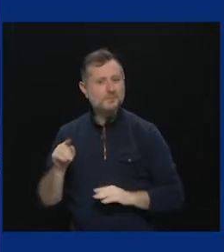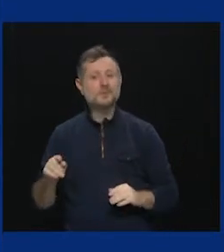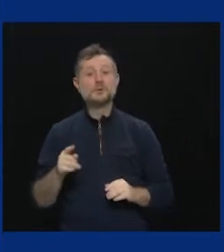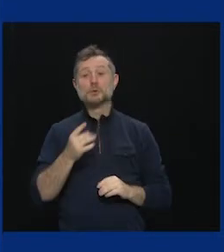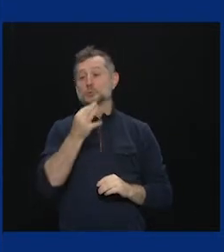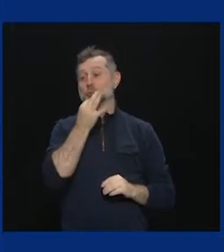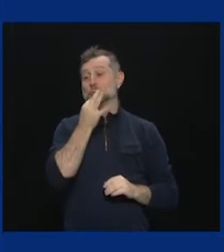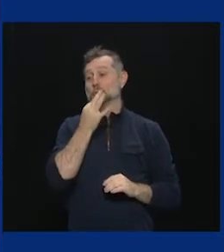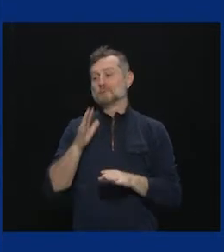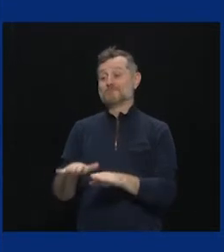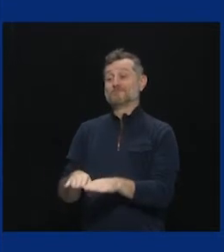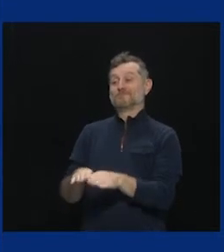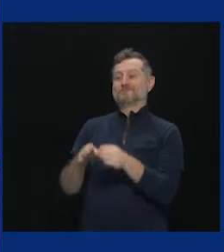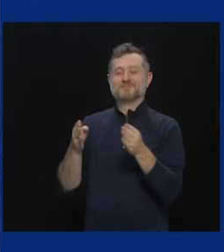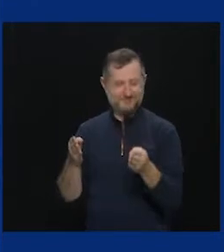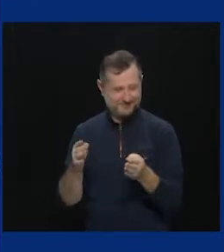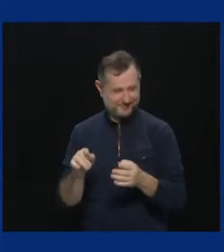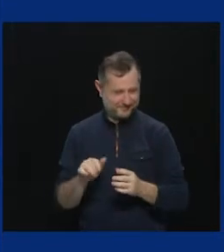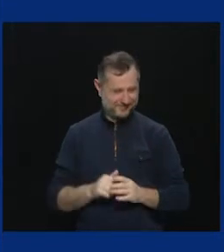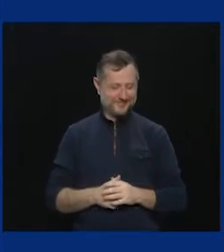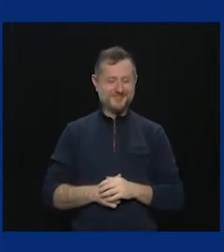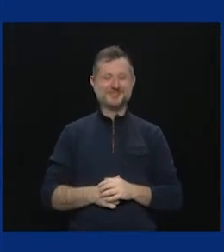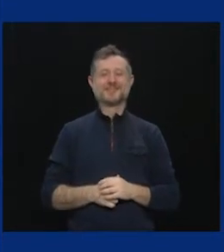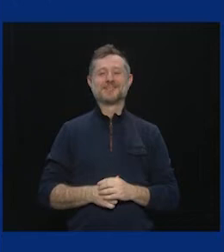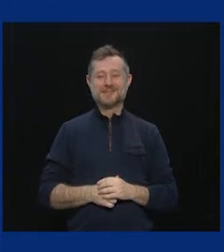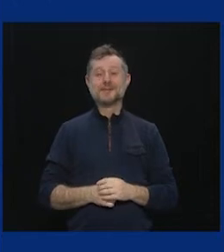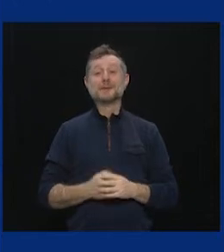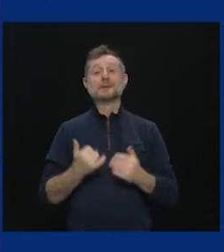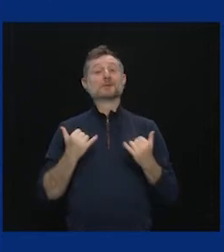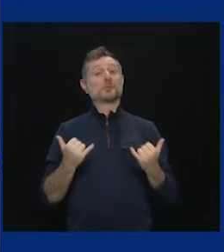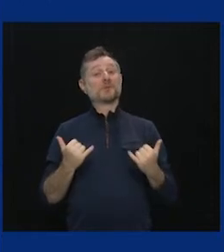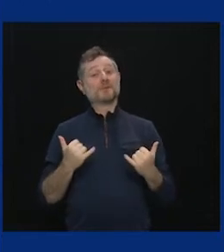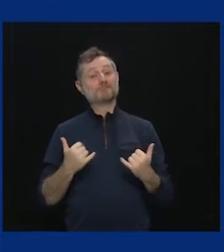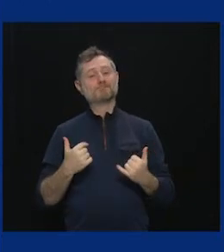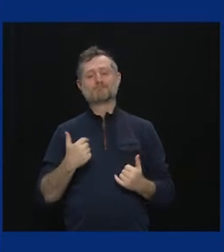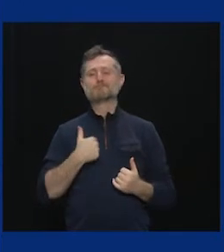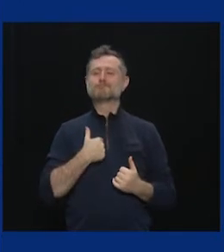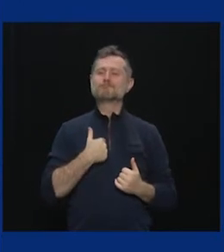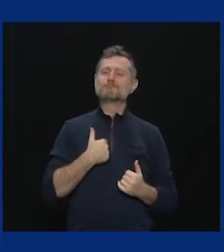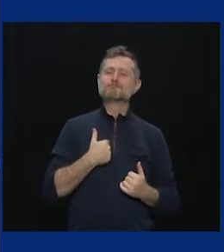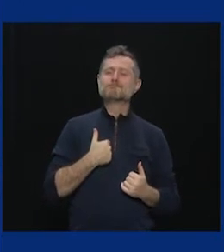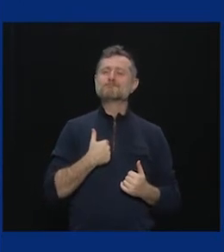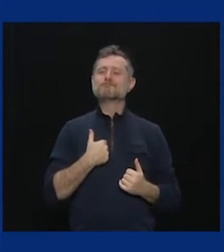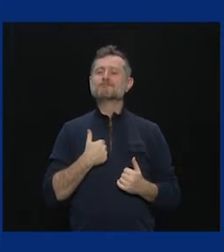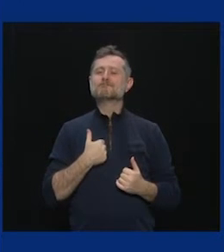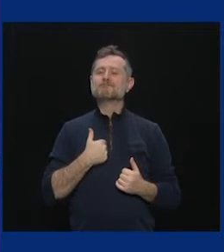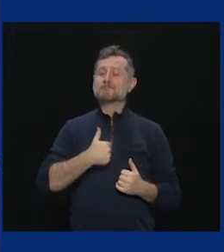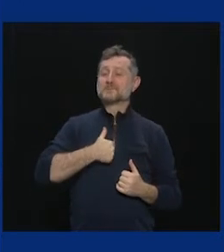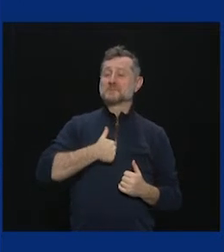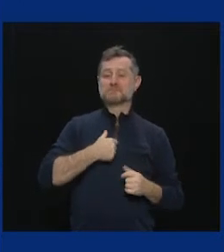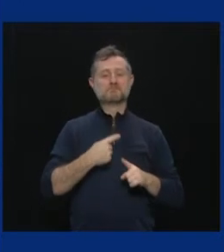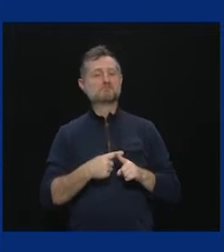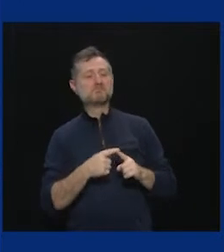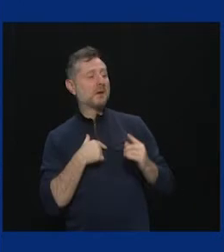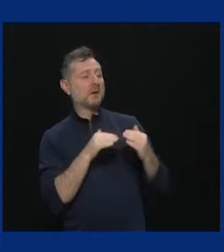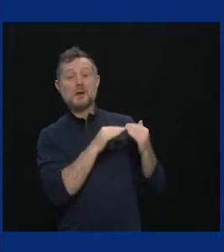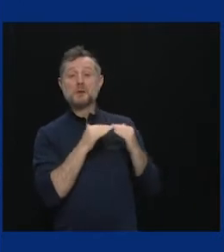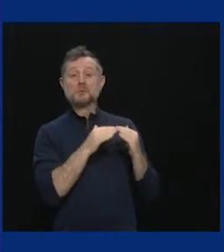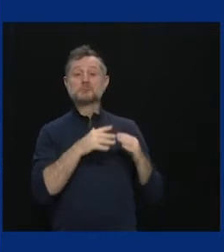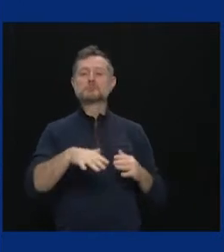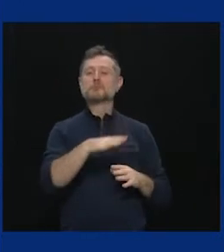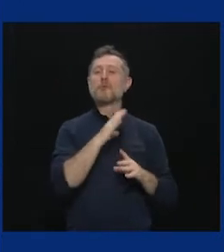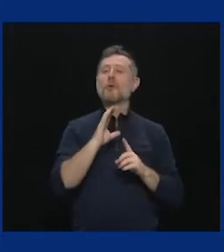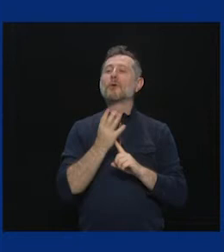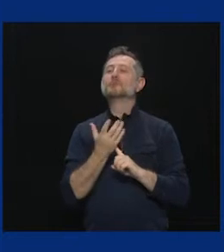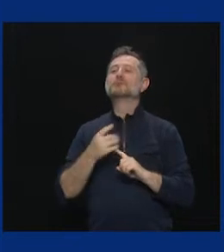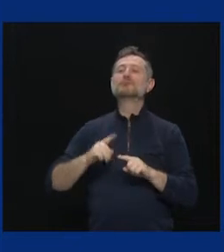not-too-distant future. For now, I speak for all of my colleagues in the cultural sector in saying thank